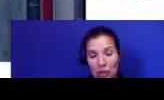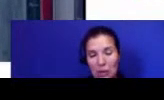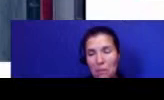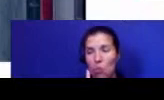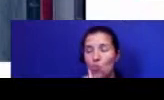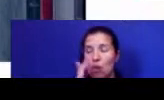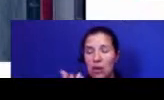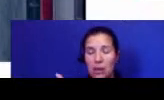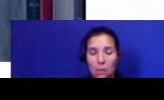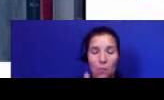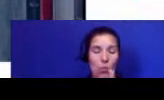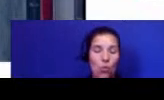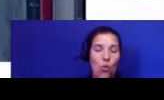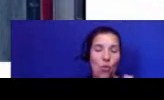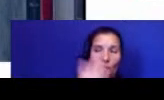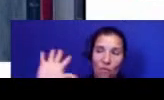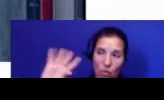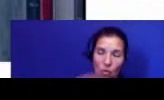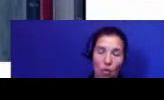school safety.